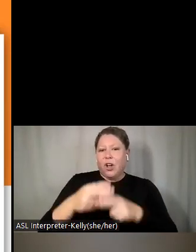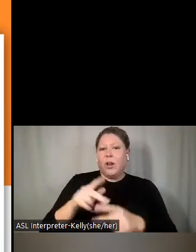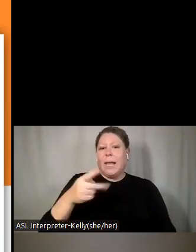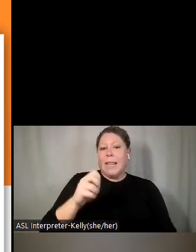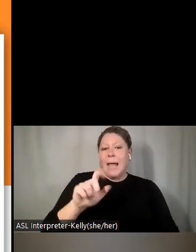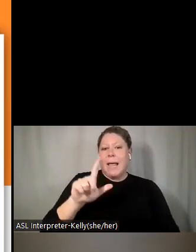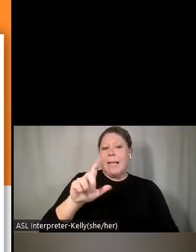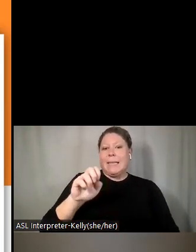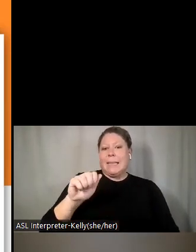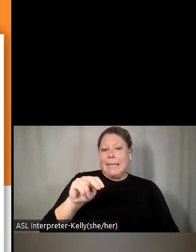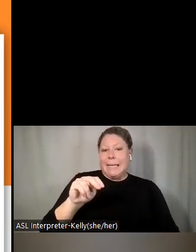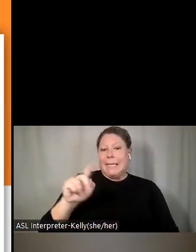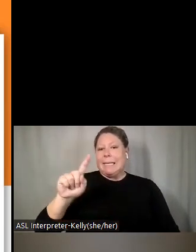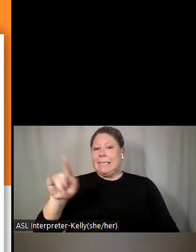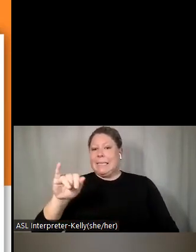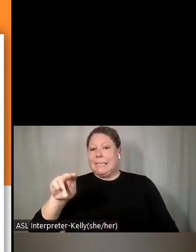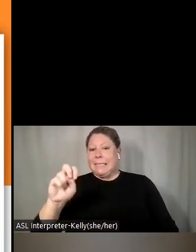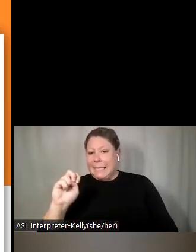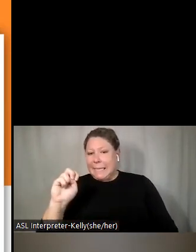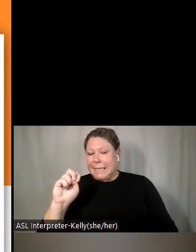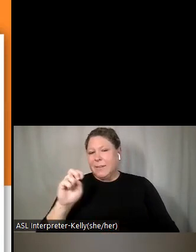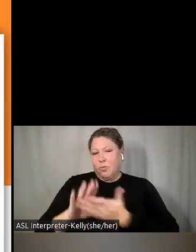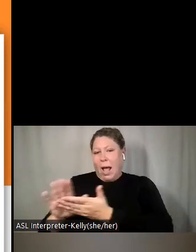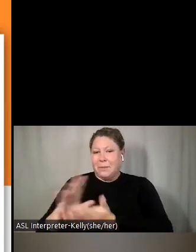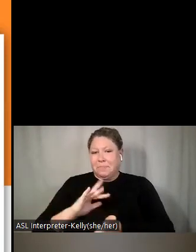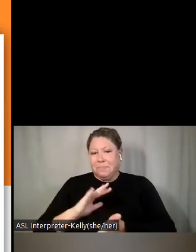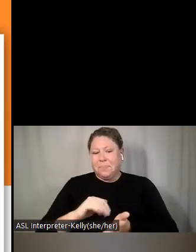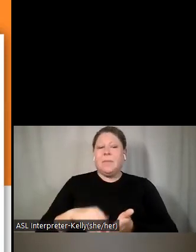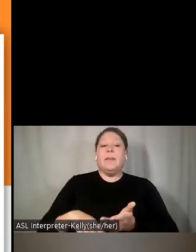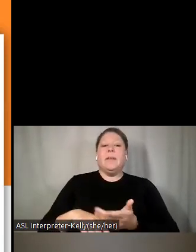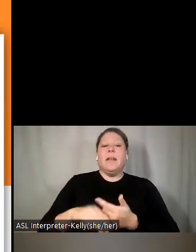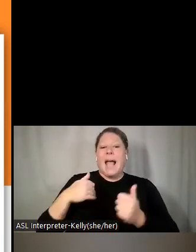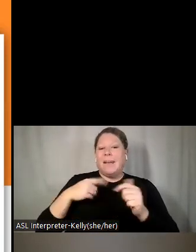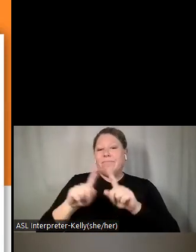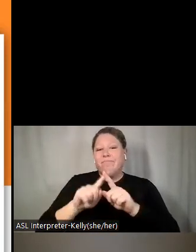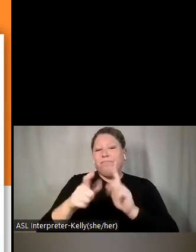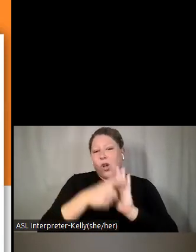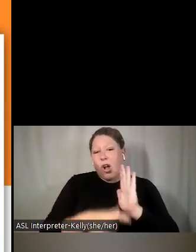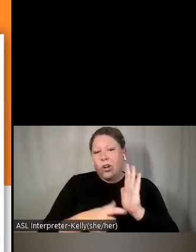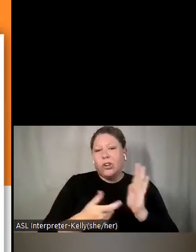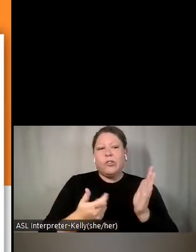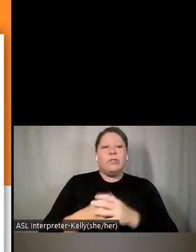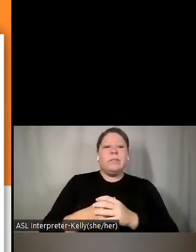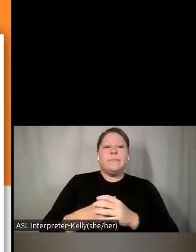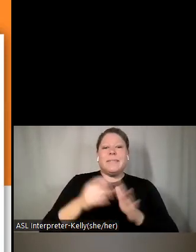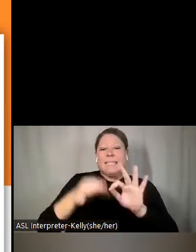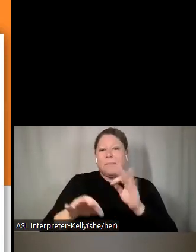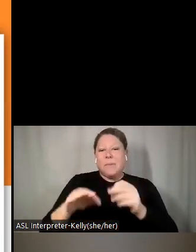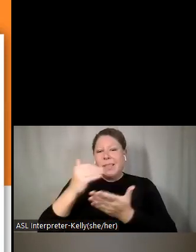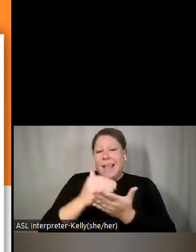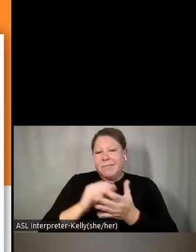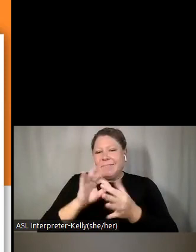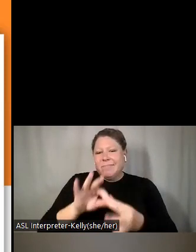shows ongoing and planned lean activities, articles, 1-point lessons on lean concepts,